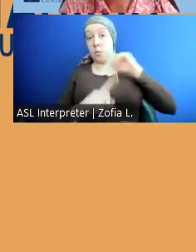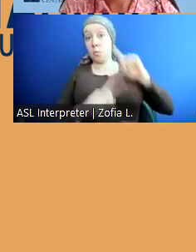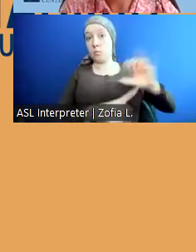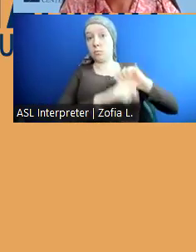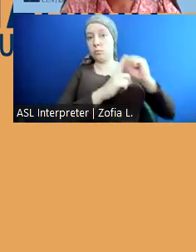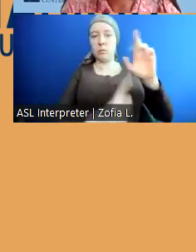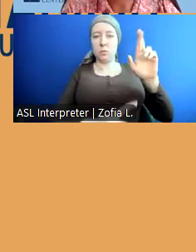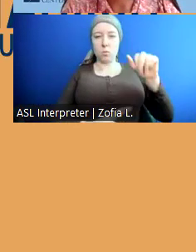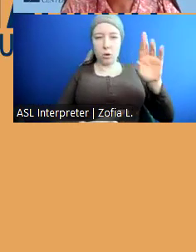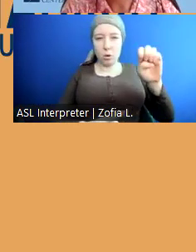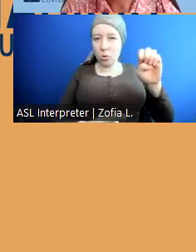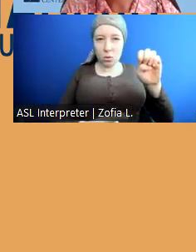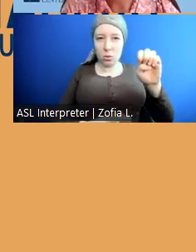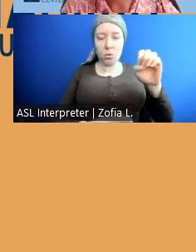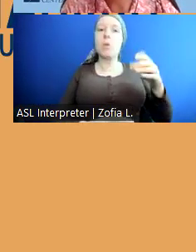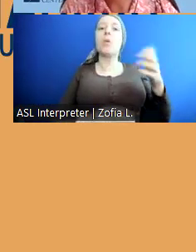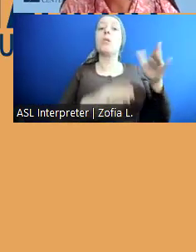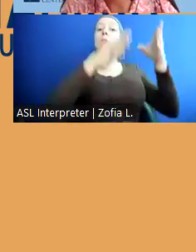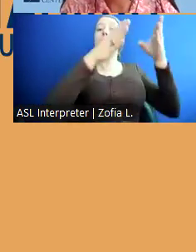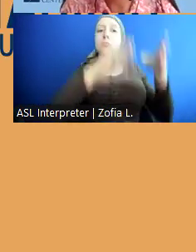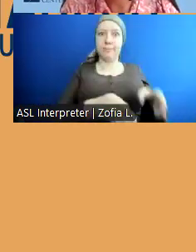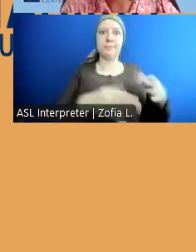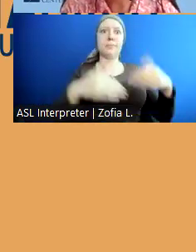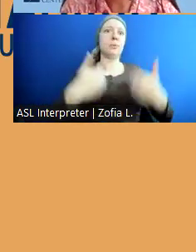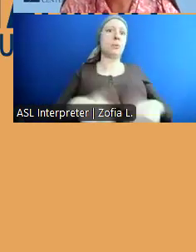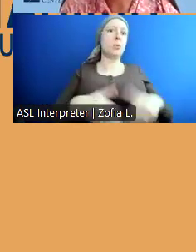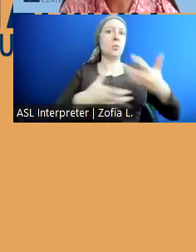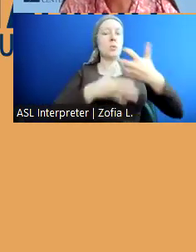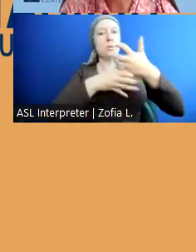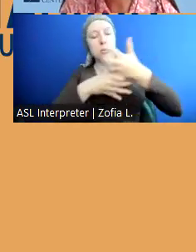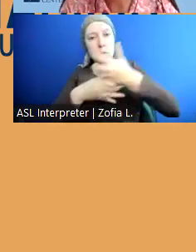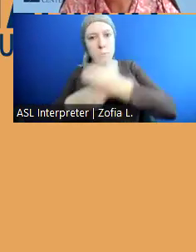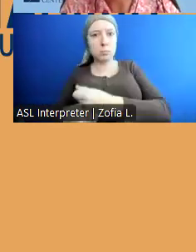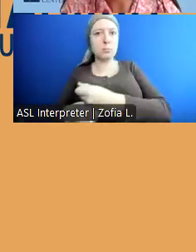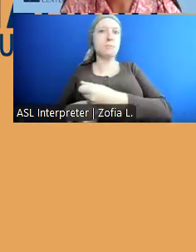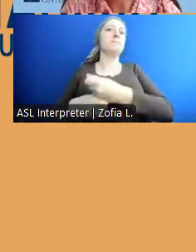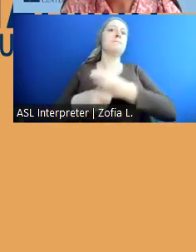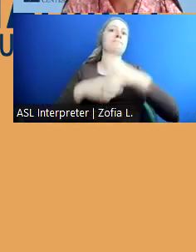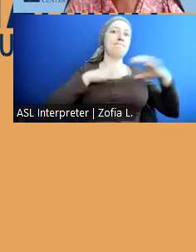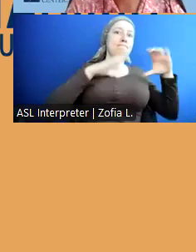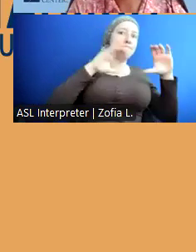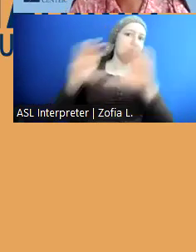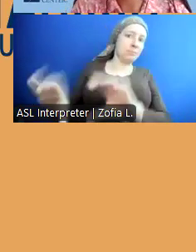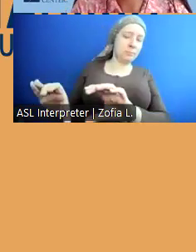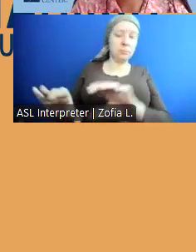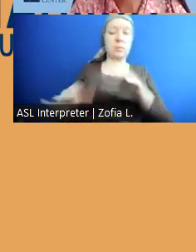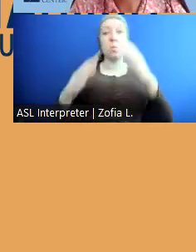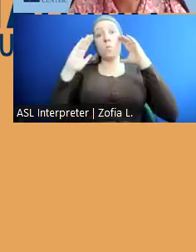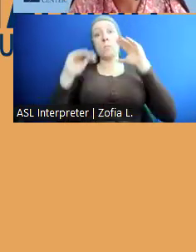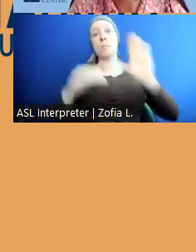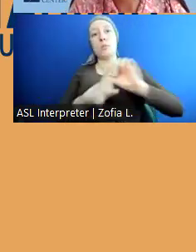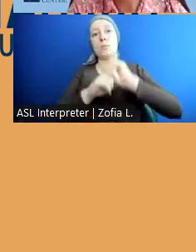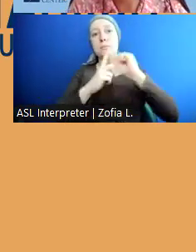case. The potential victim is putting a great deal of trust into the system and hoping that their situation will